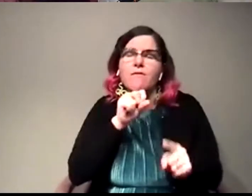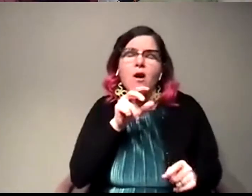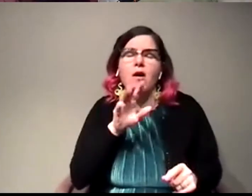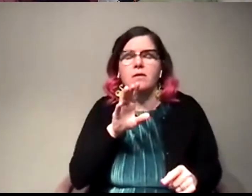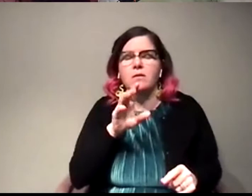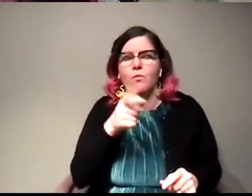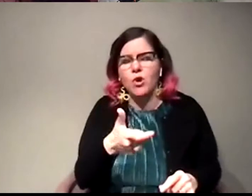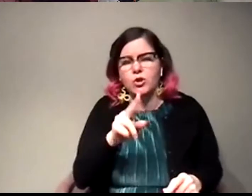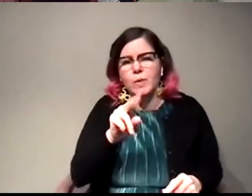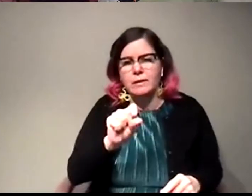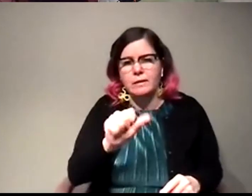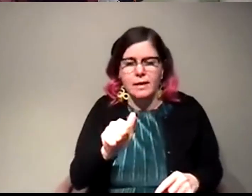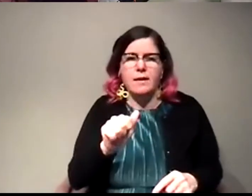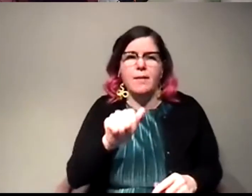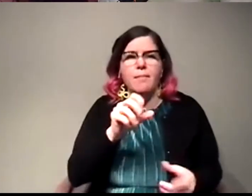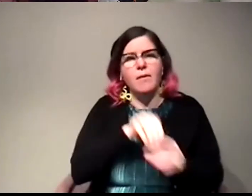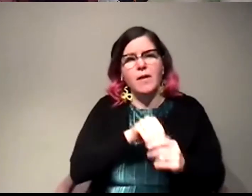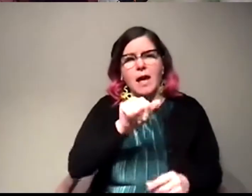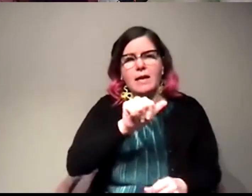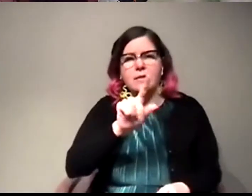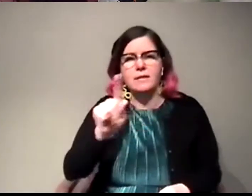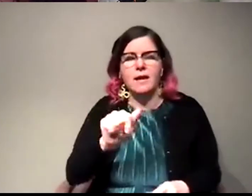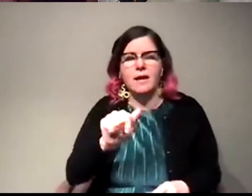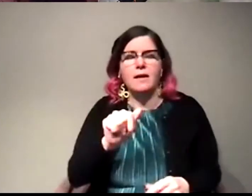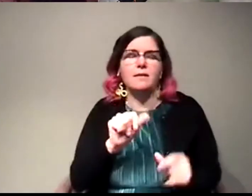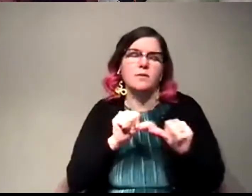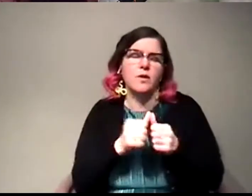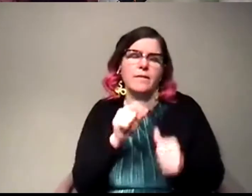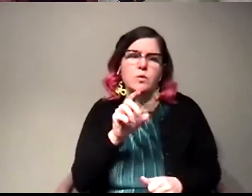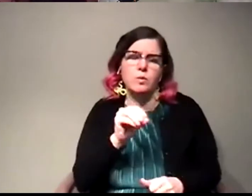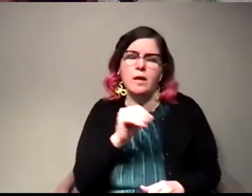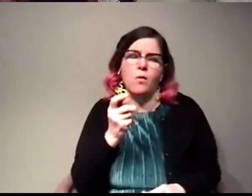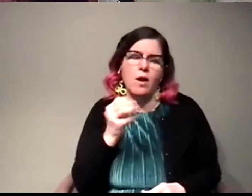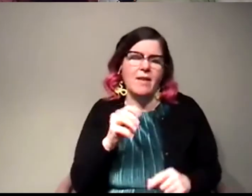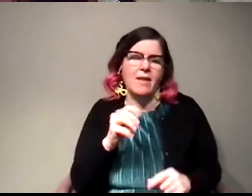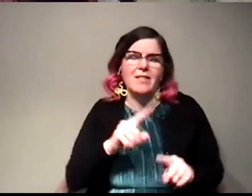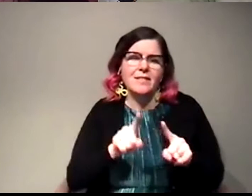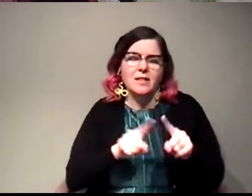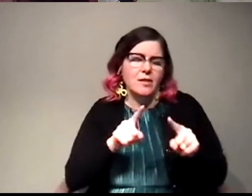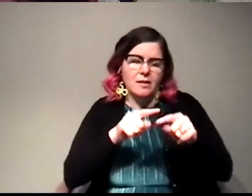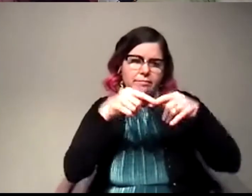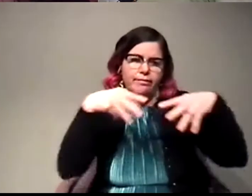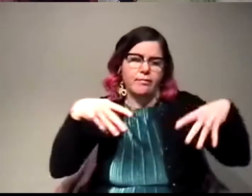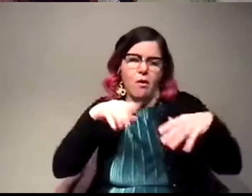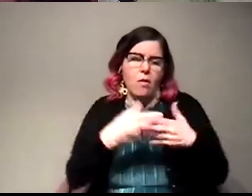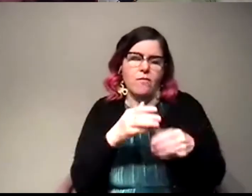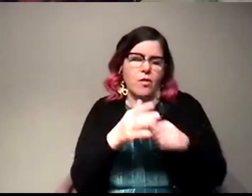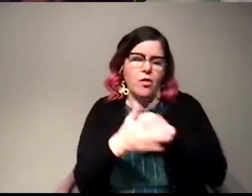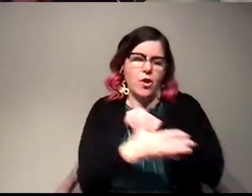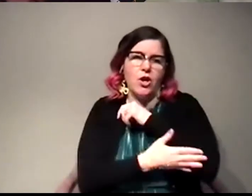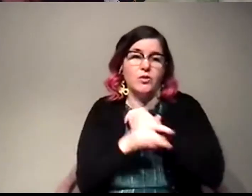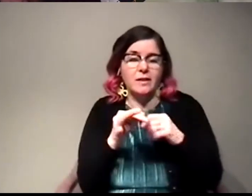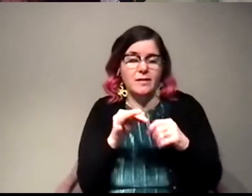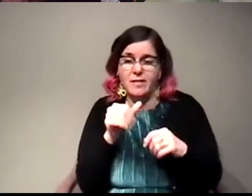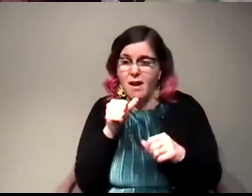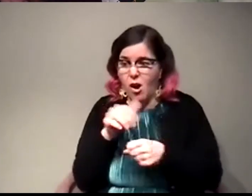that's part of the AZA, or the Association of Zoos and Aquariums, and they have branches all over the country. So if you're not local, there is a pretty good chance that